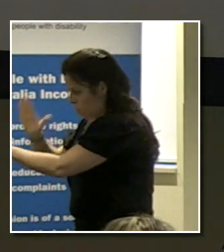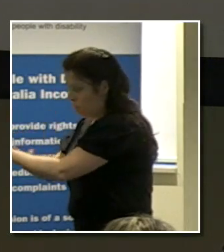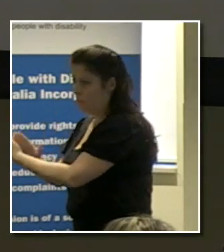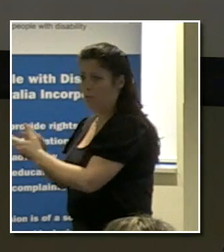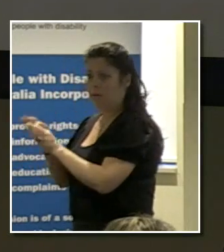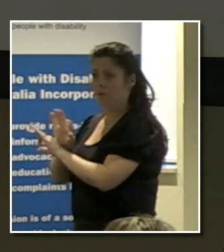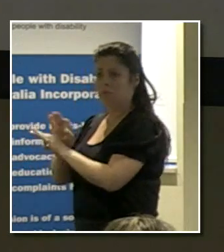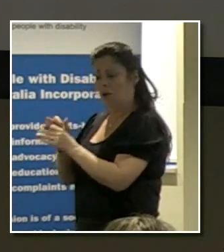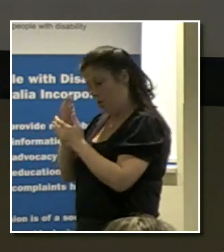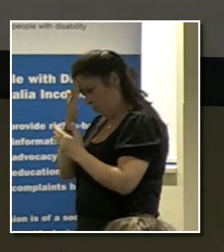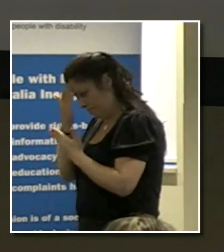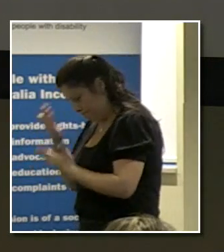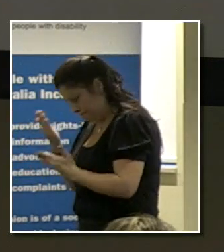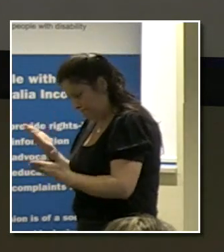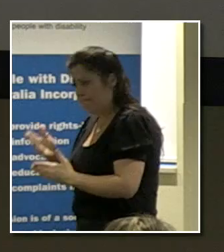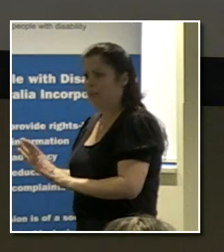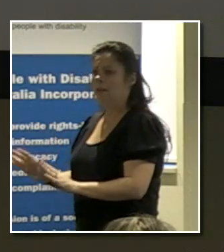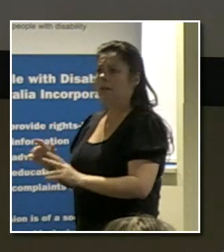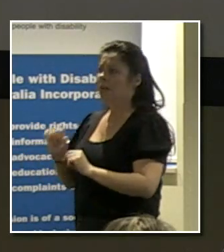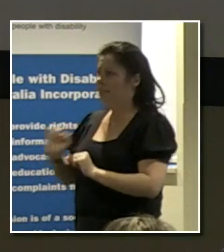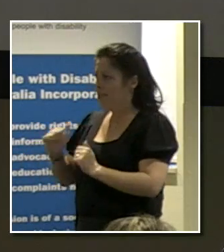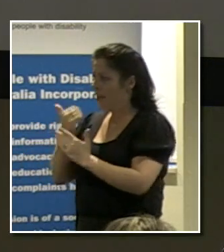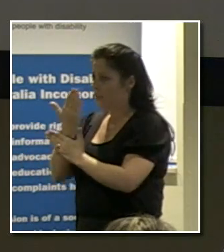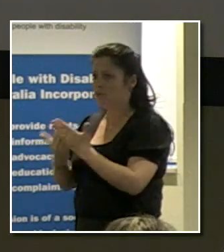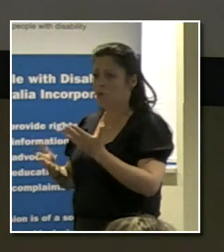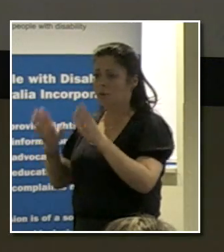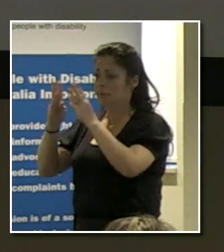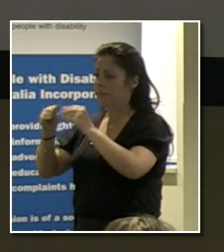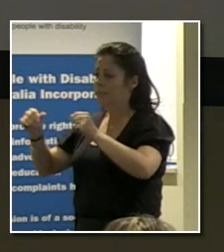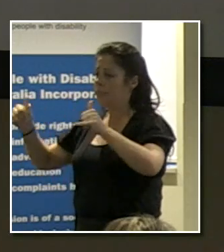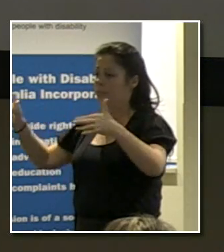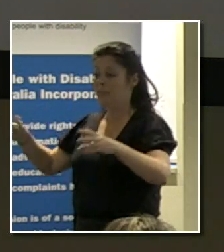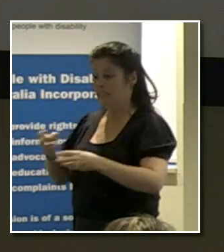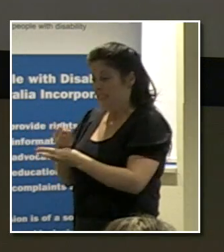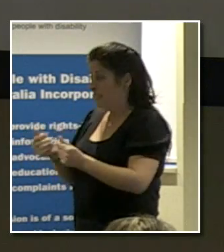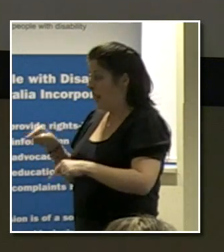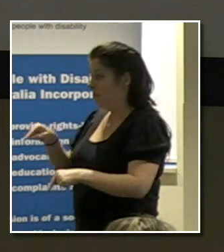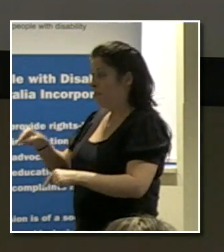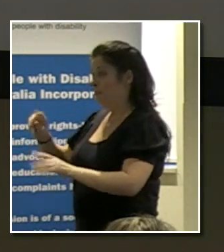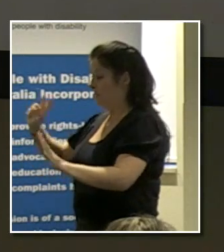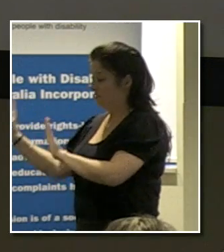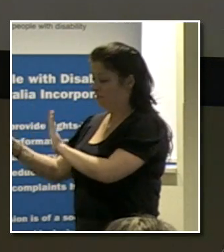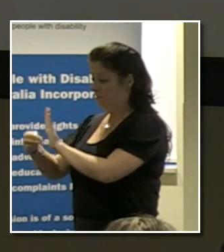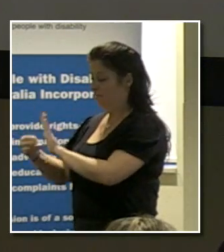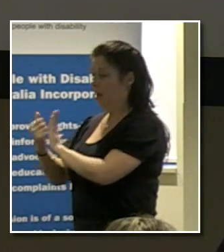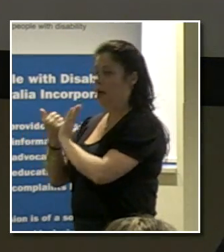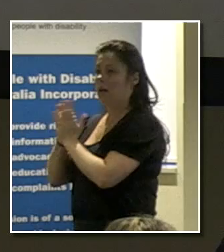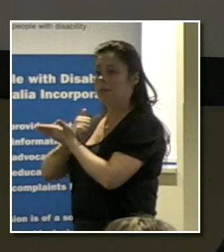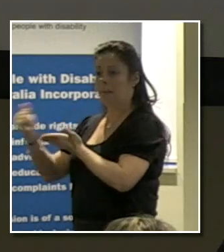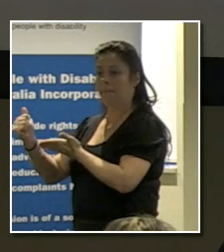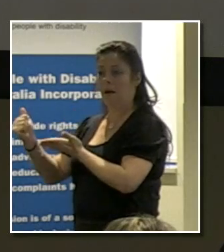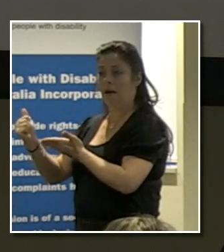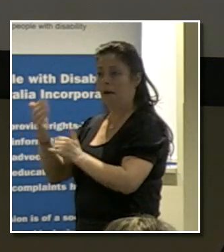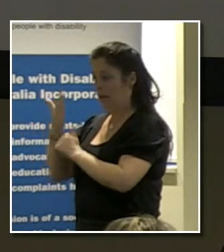bodies, and no stories told. Some of them were just given a number. They were called Client 8. We will never